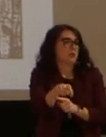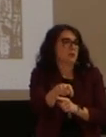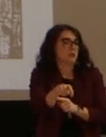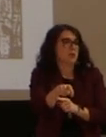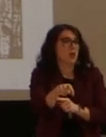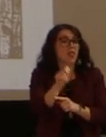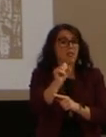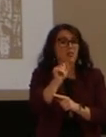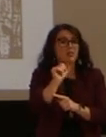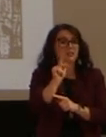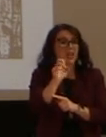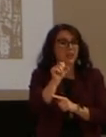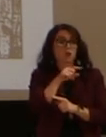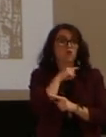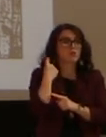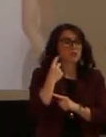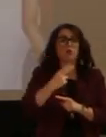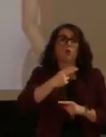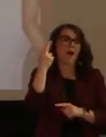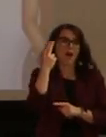high not to.